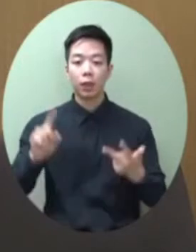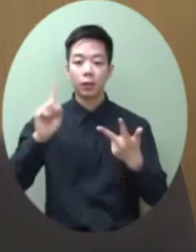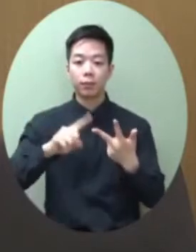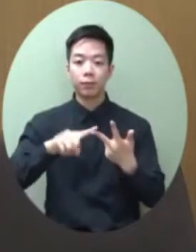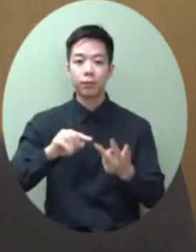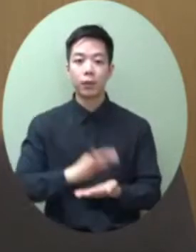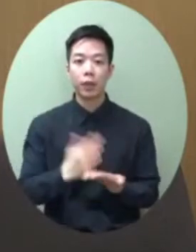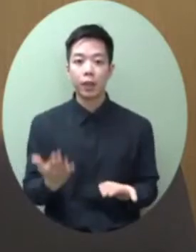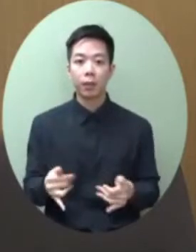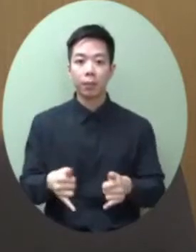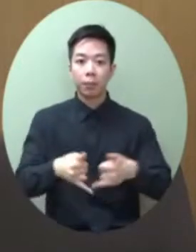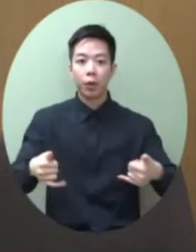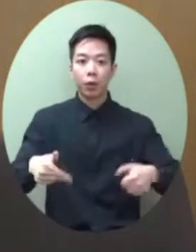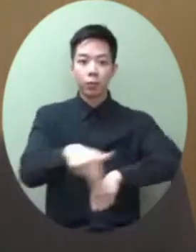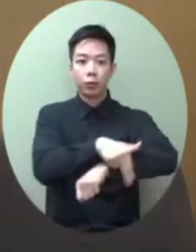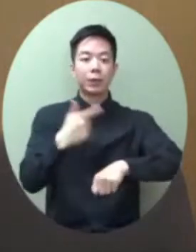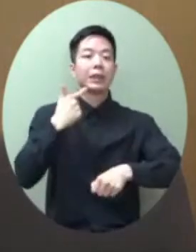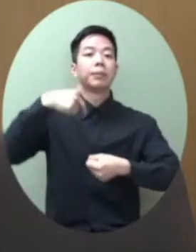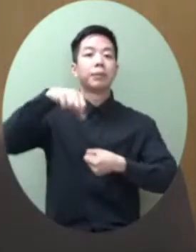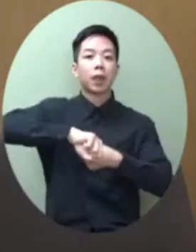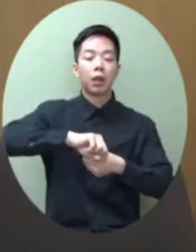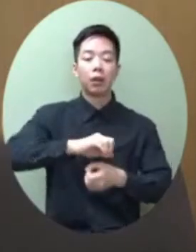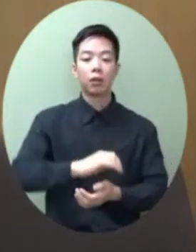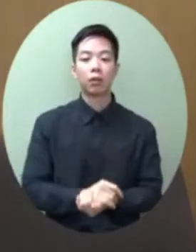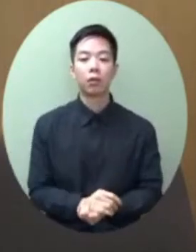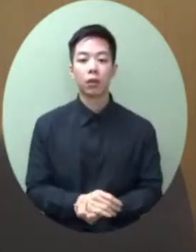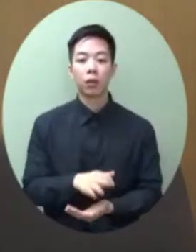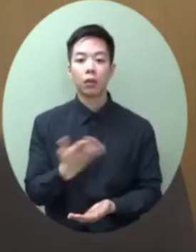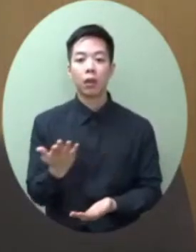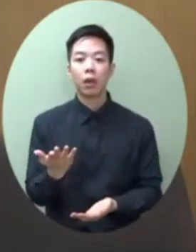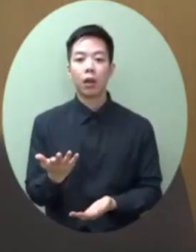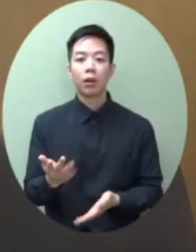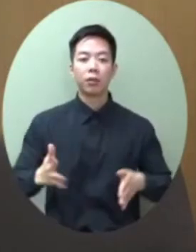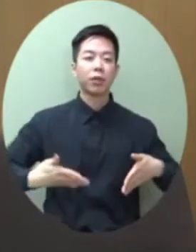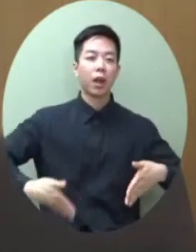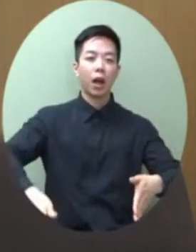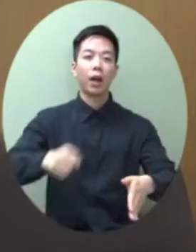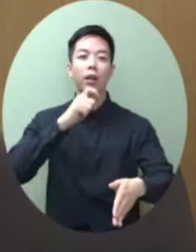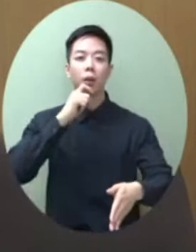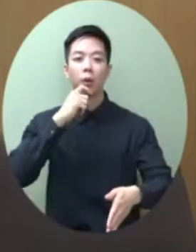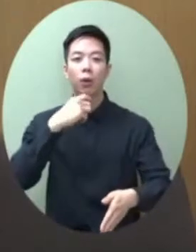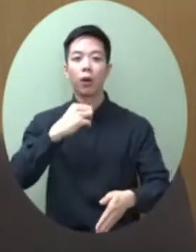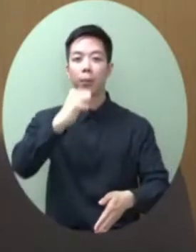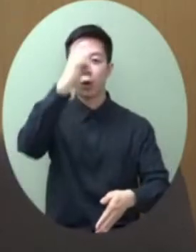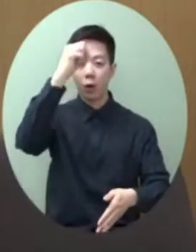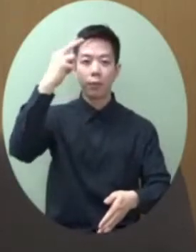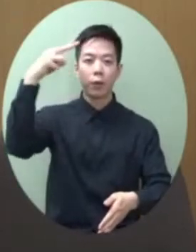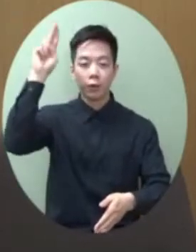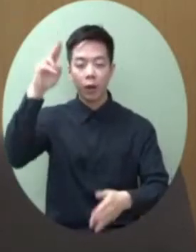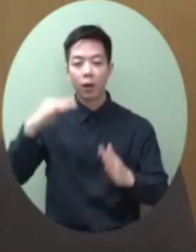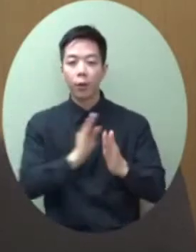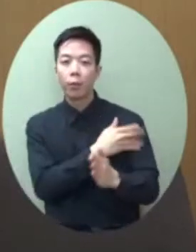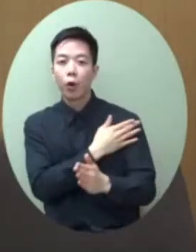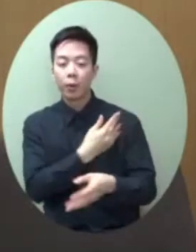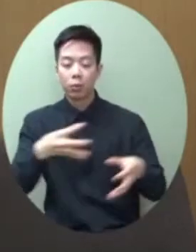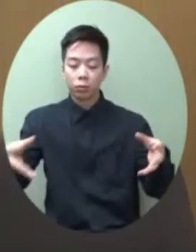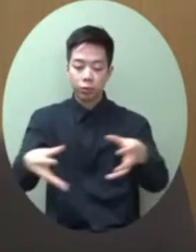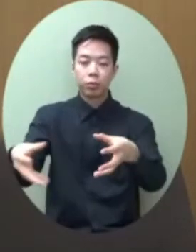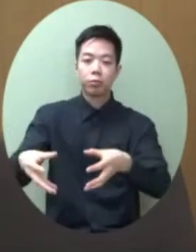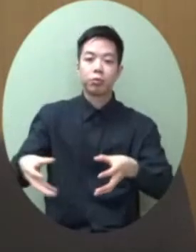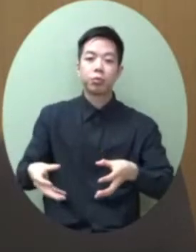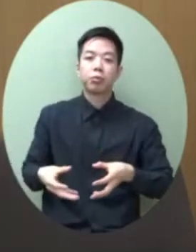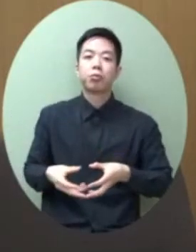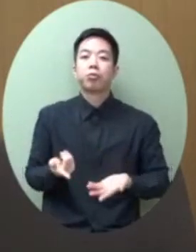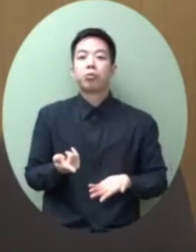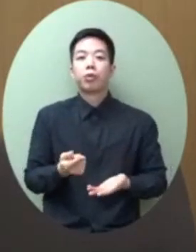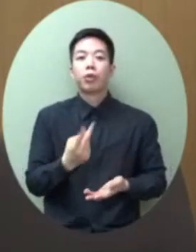considered such plans? Even though you've tightened the ban on the social gathering, however, you see a lot of foreign domestic helpers gathering on the